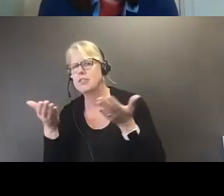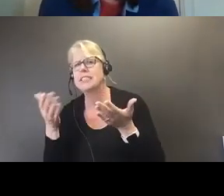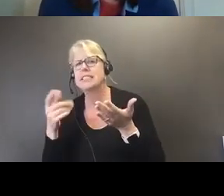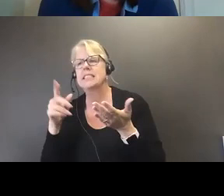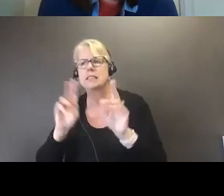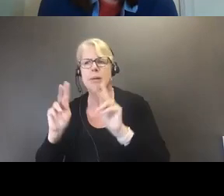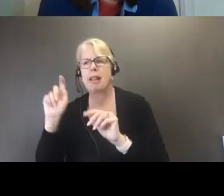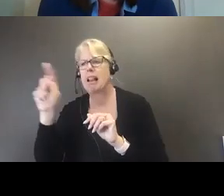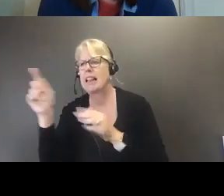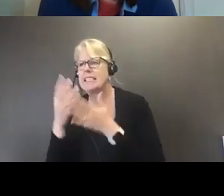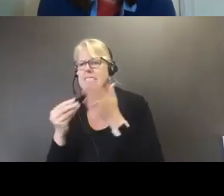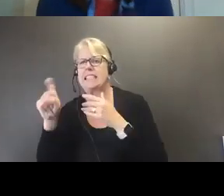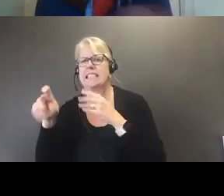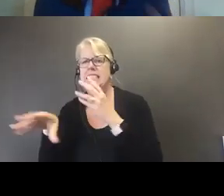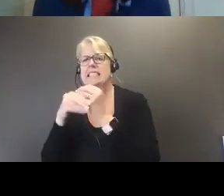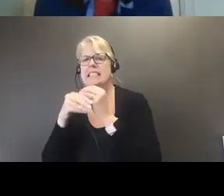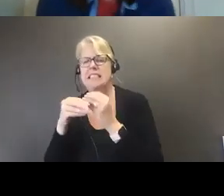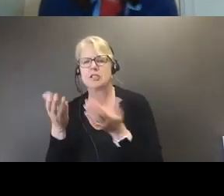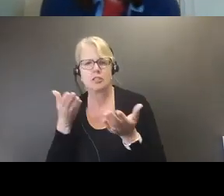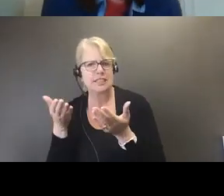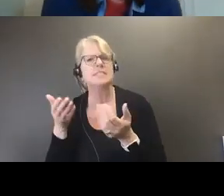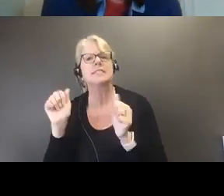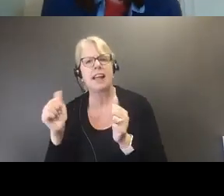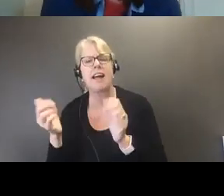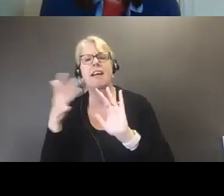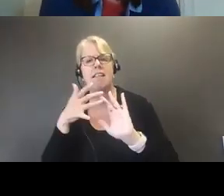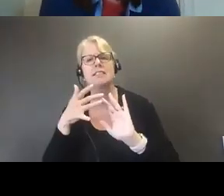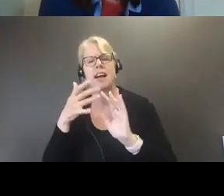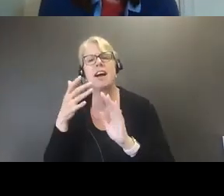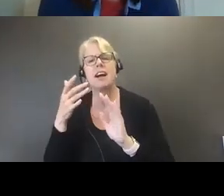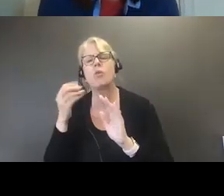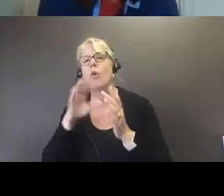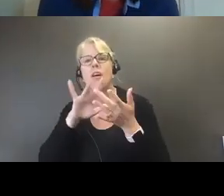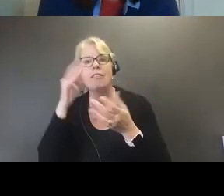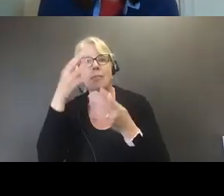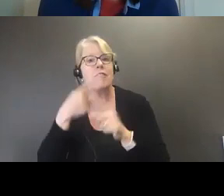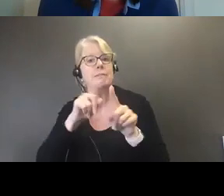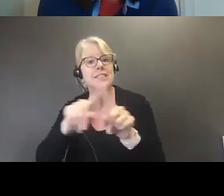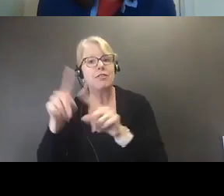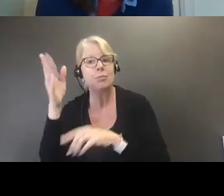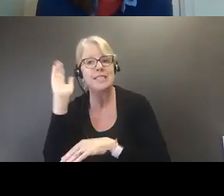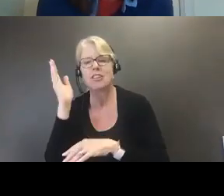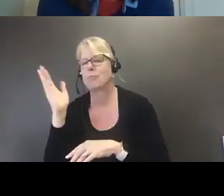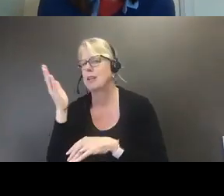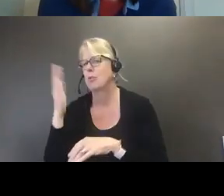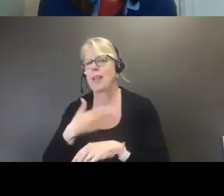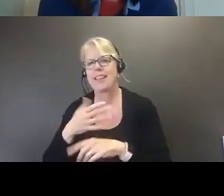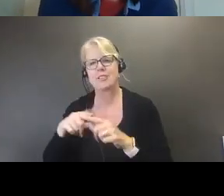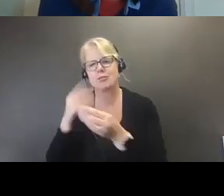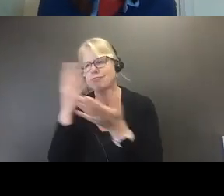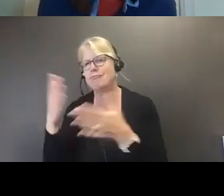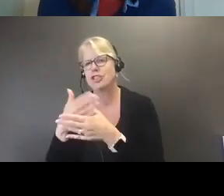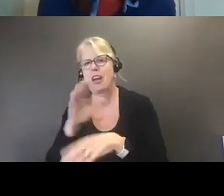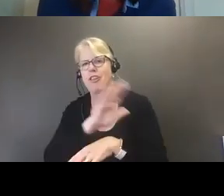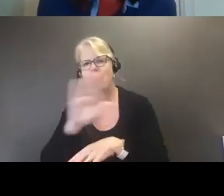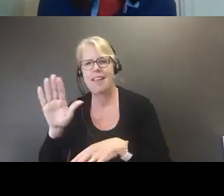for additional services, contact information from some of our presenters. Our presenters are always willing to share their information.